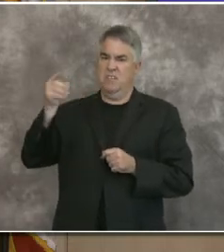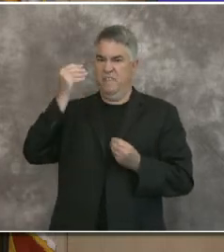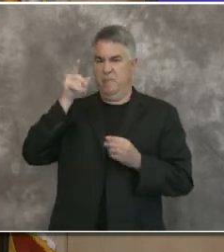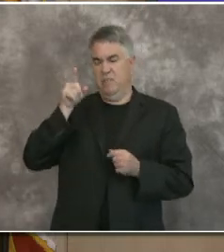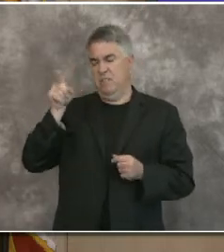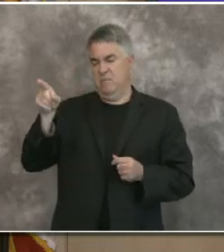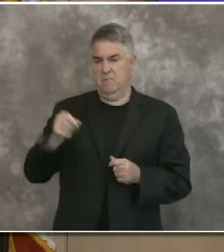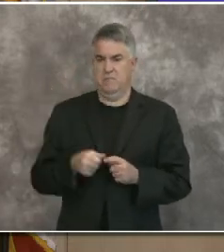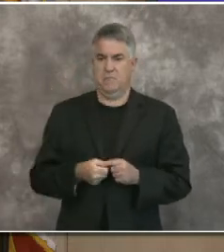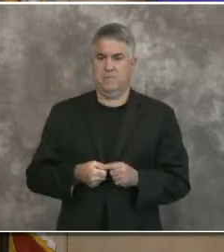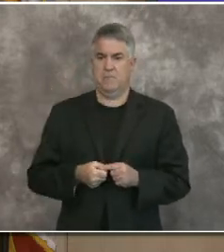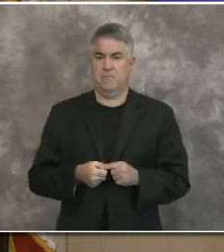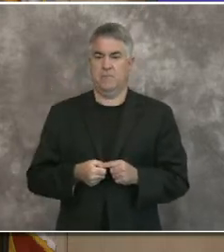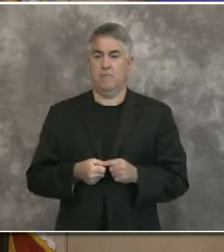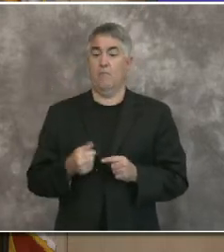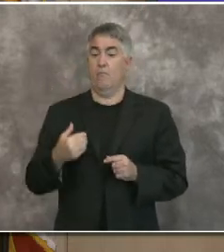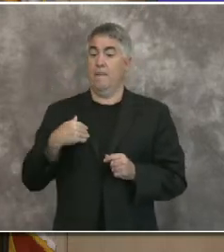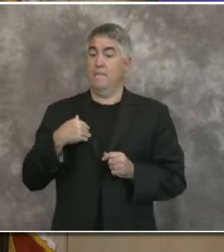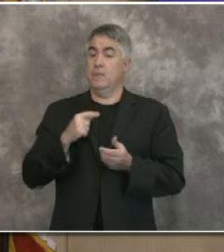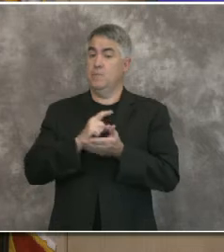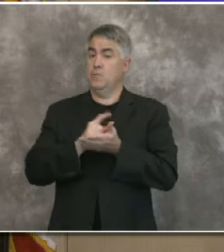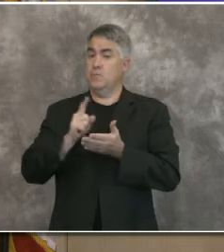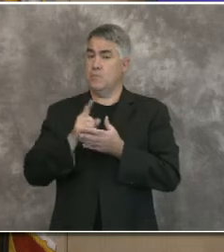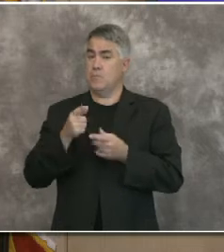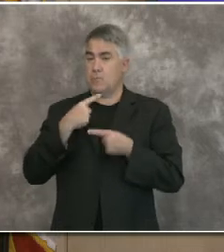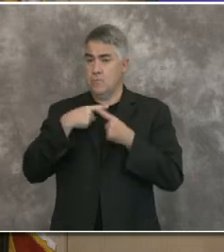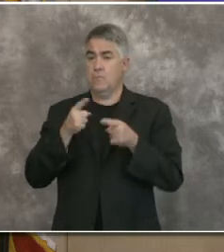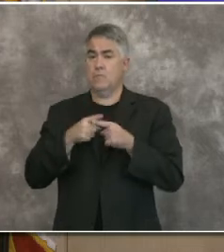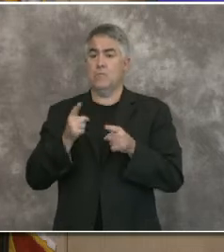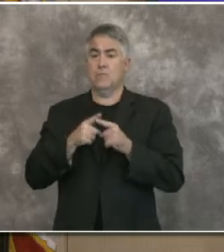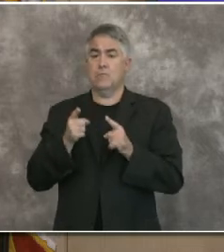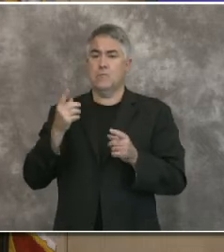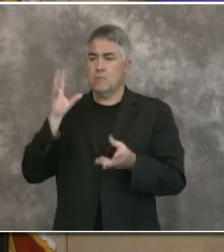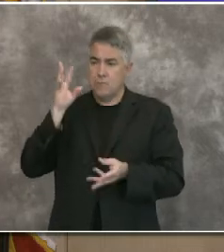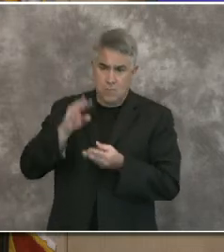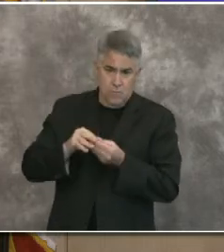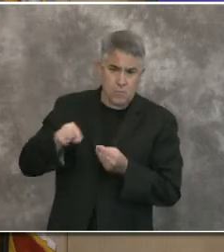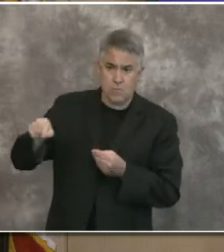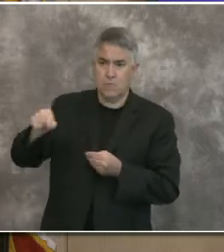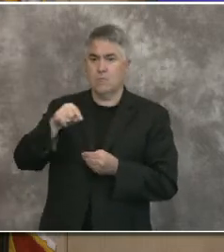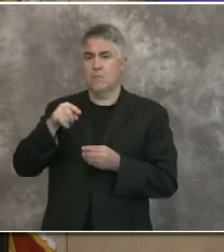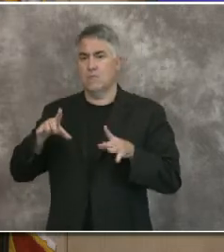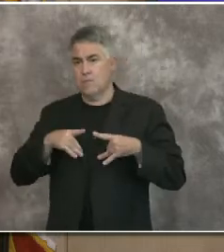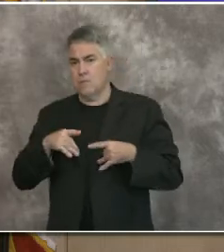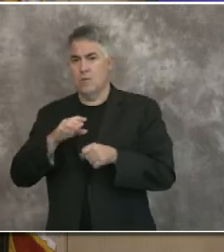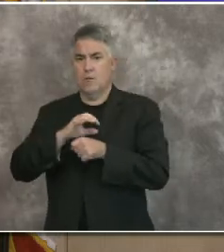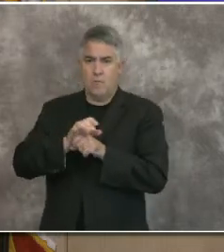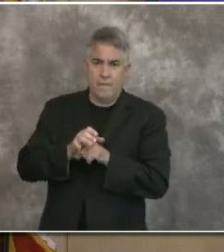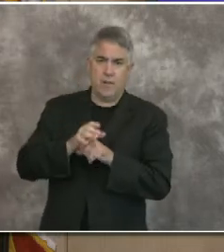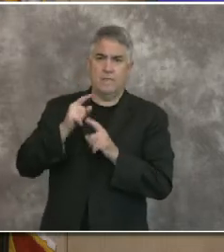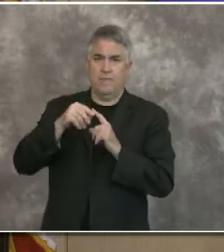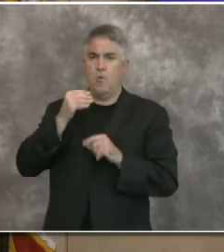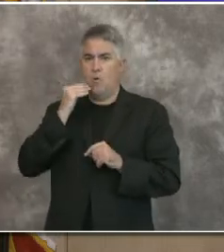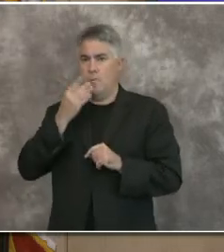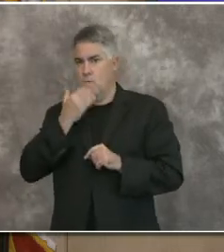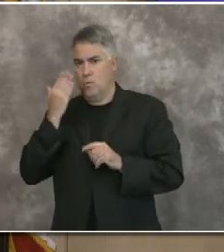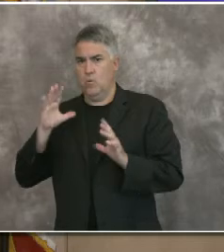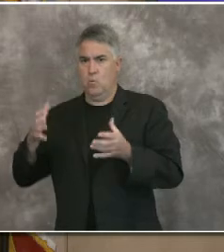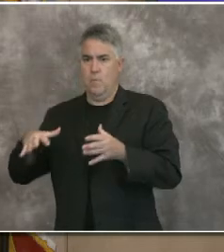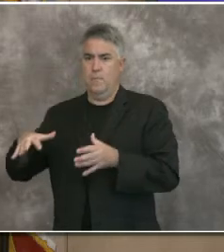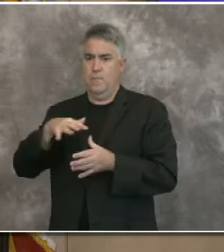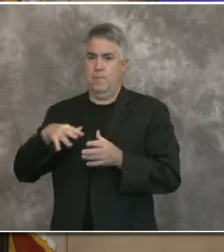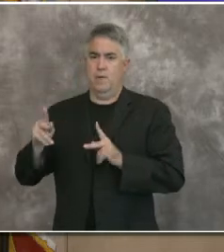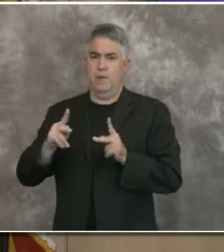a weekly summary that we provide around the total number of positives as it relates to the entire homeless population, not just the convention center, and